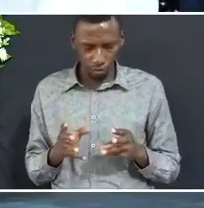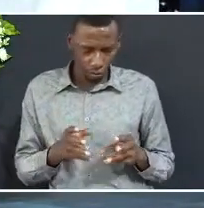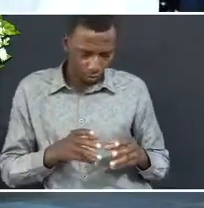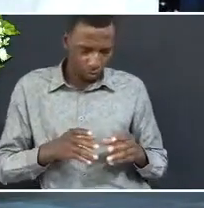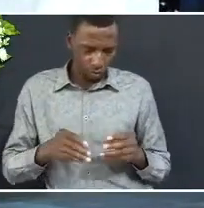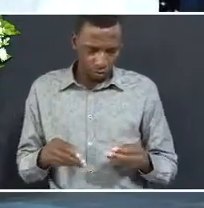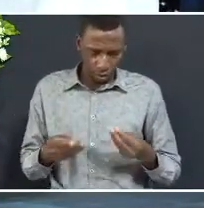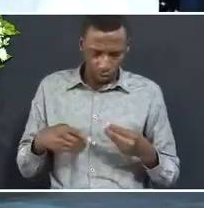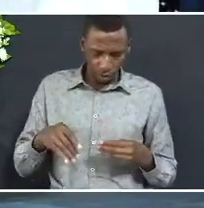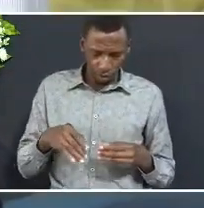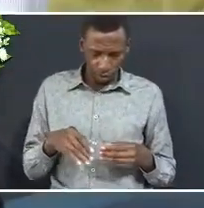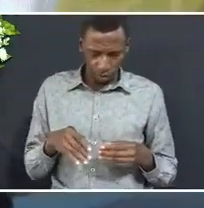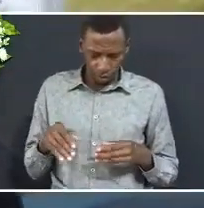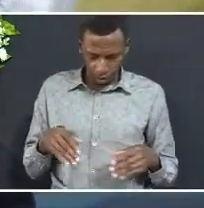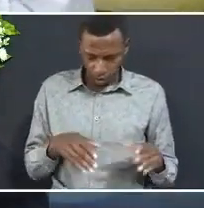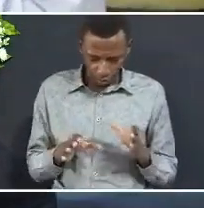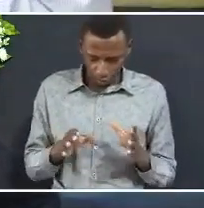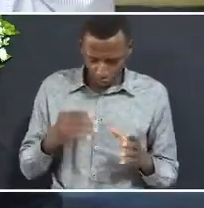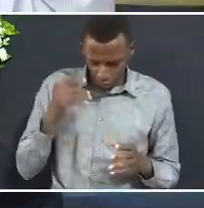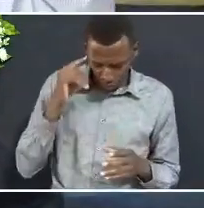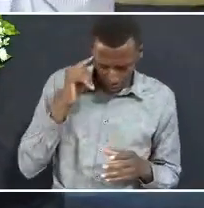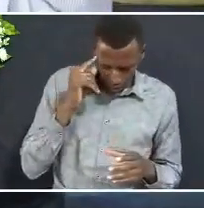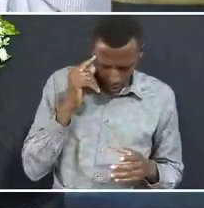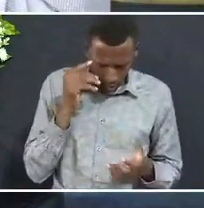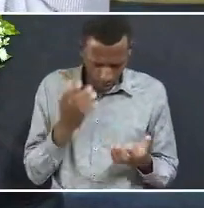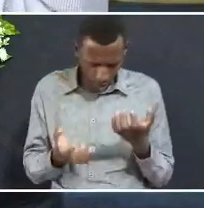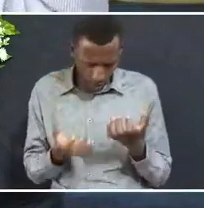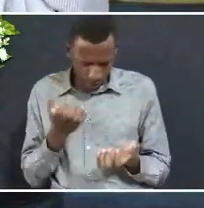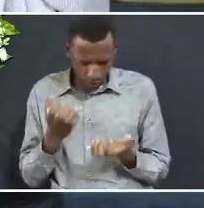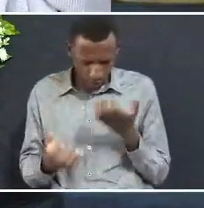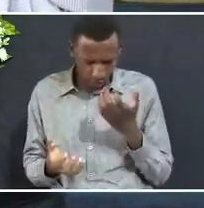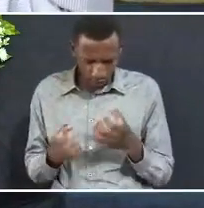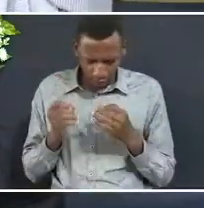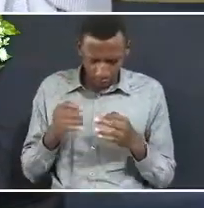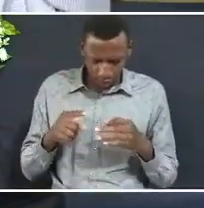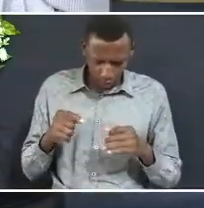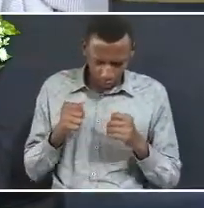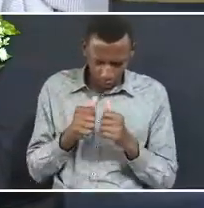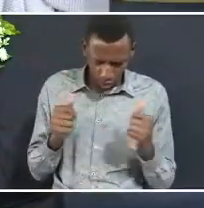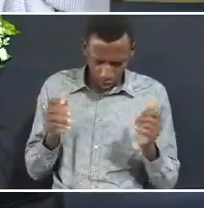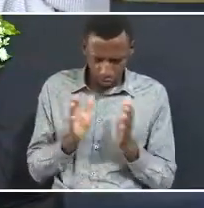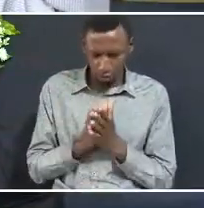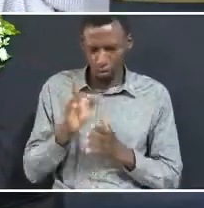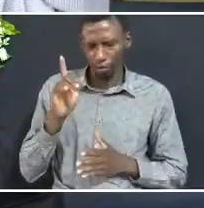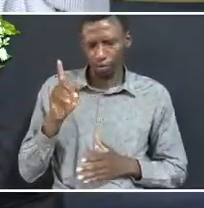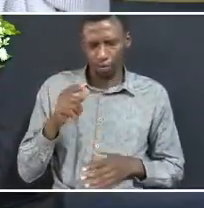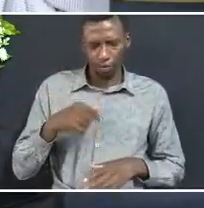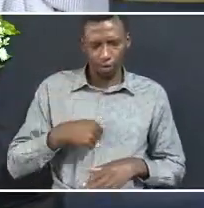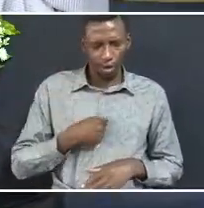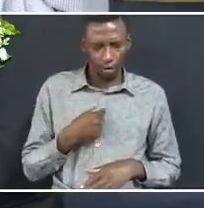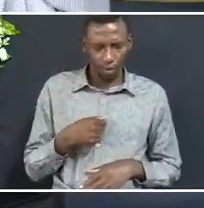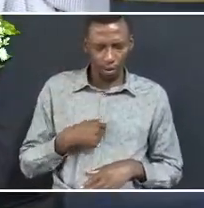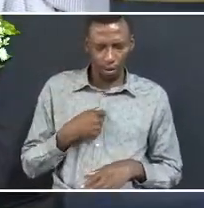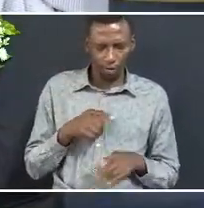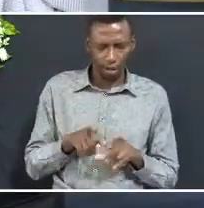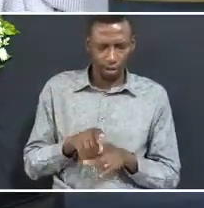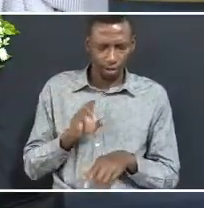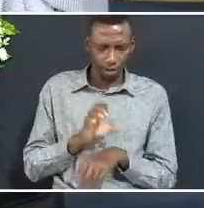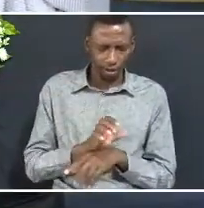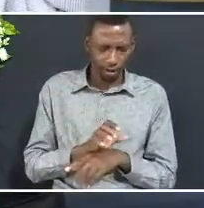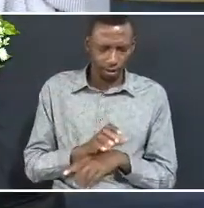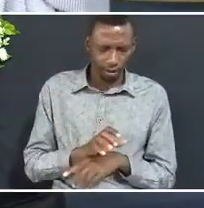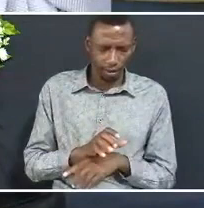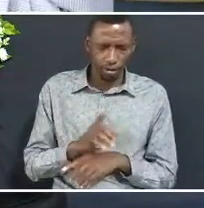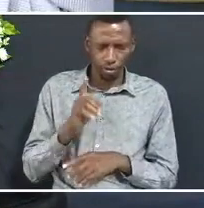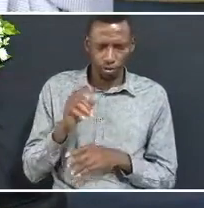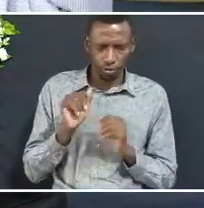reflect on our life and evaluate whether we have walked well with thee. We want to commit ourselves as a church that, Father, you may be able